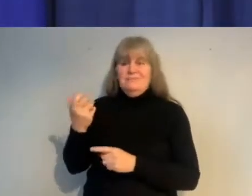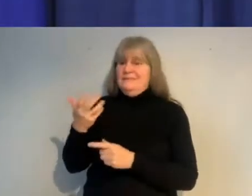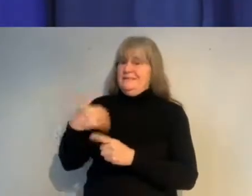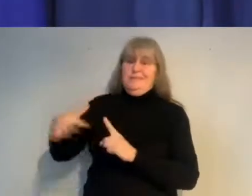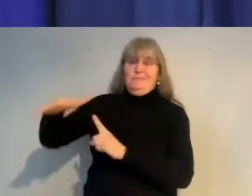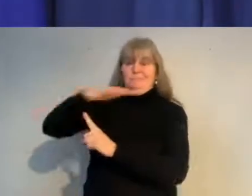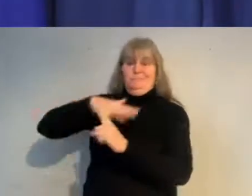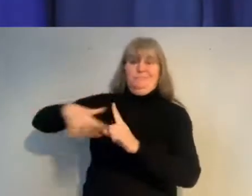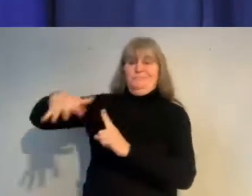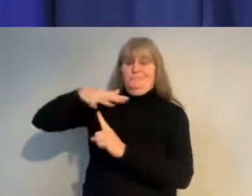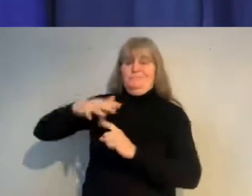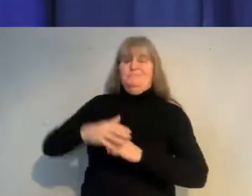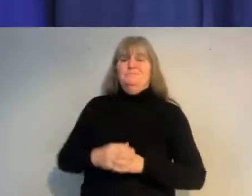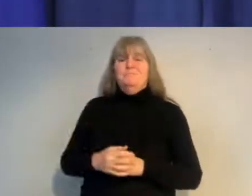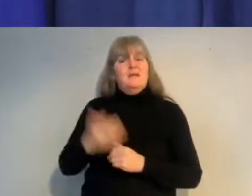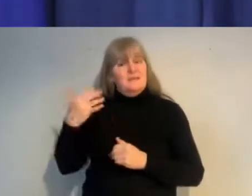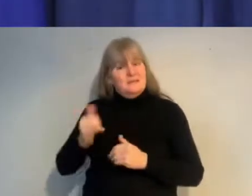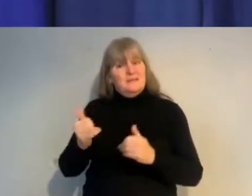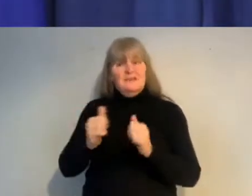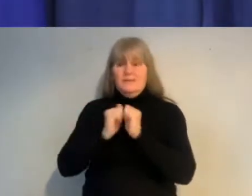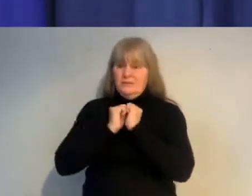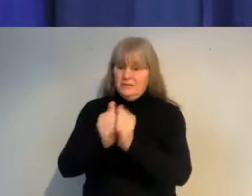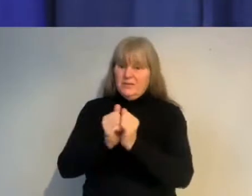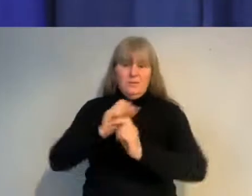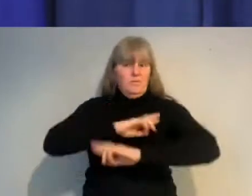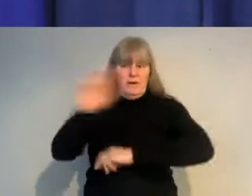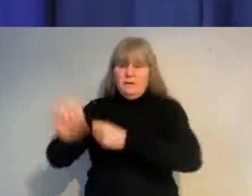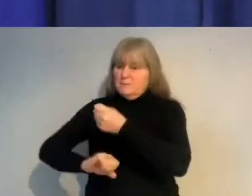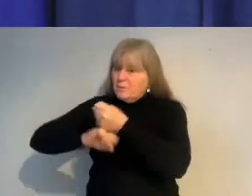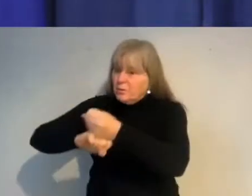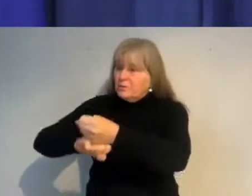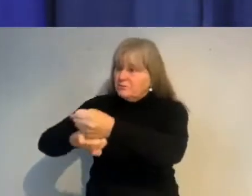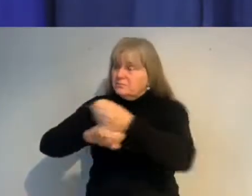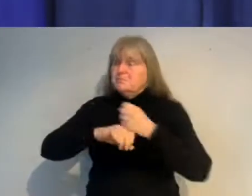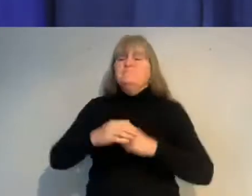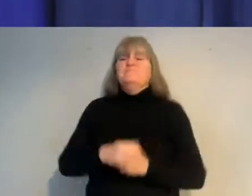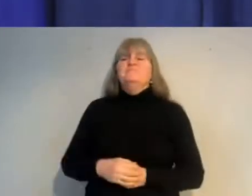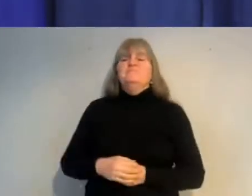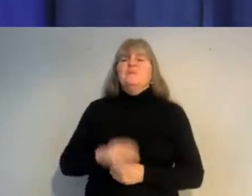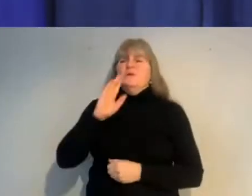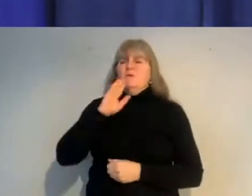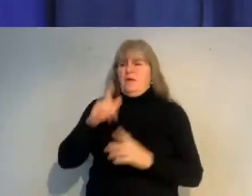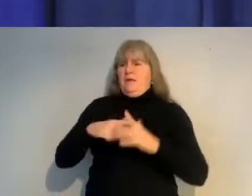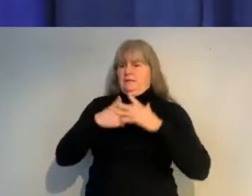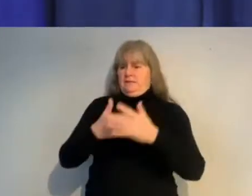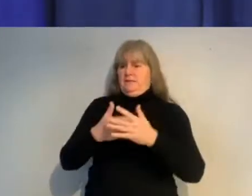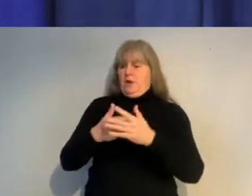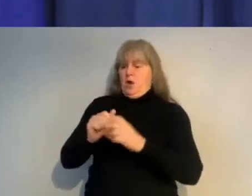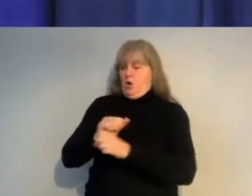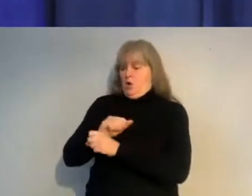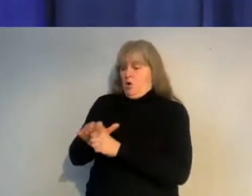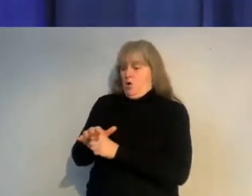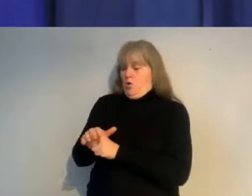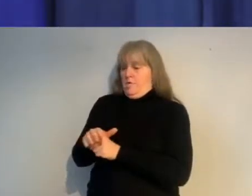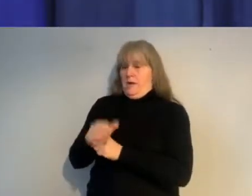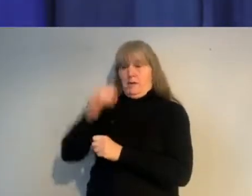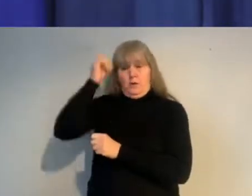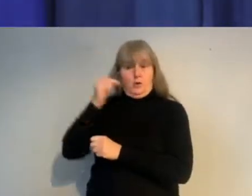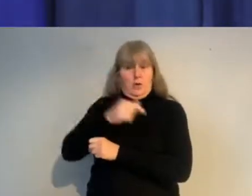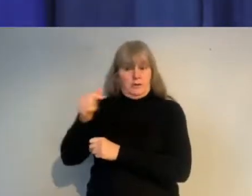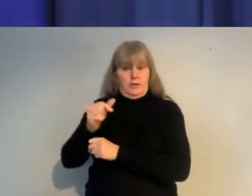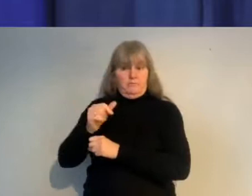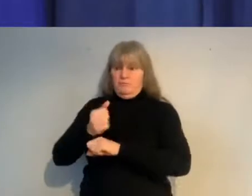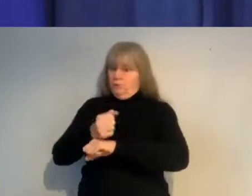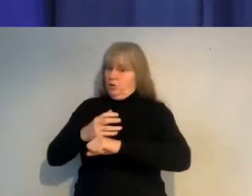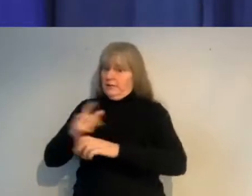But we are still here. We're still here to support you. In the initial phase of the pandemic, the government of Yukon took early action to